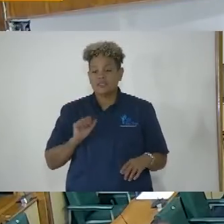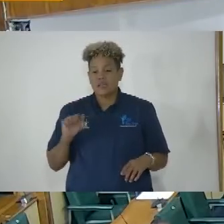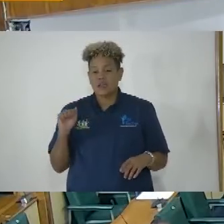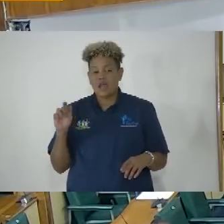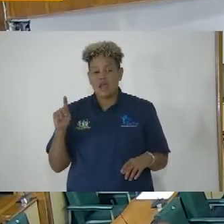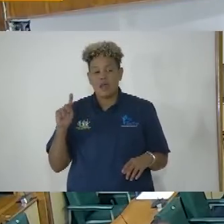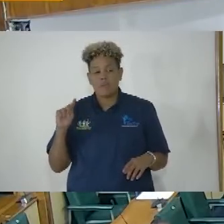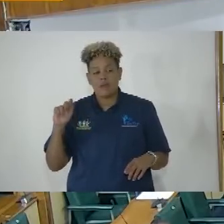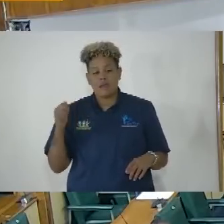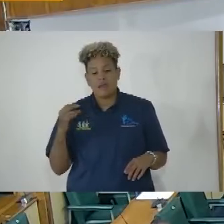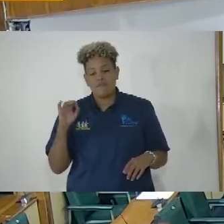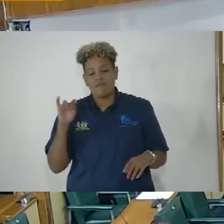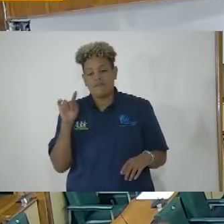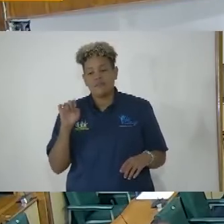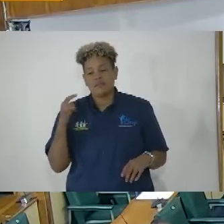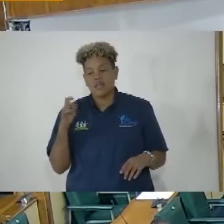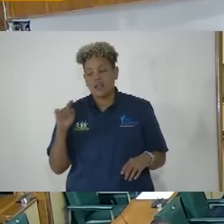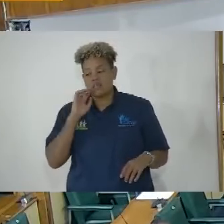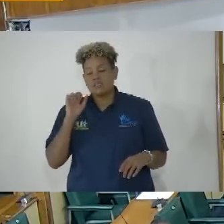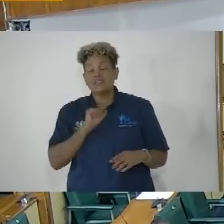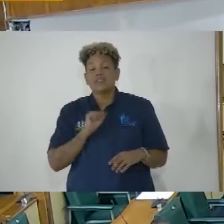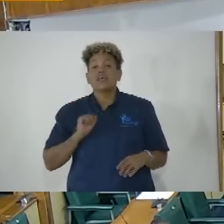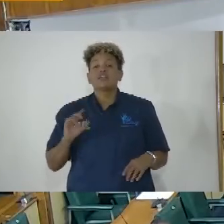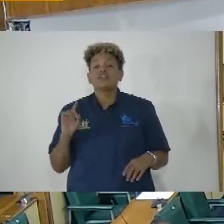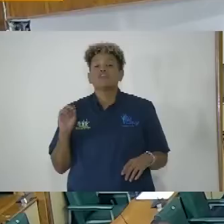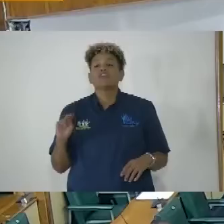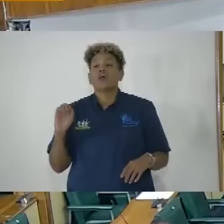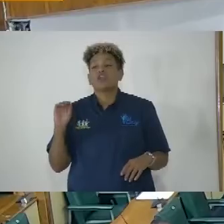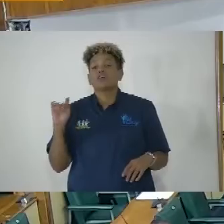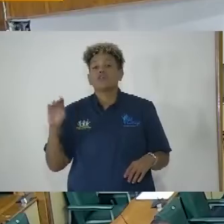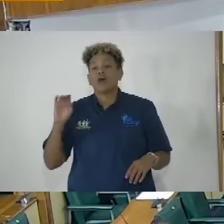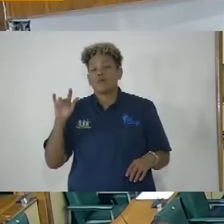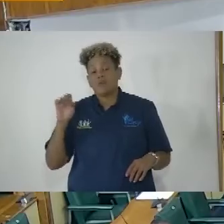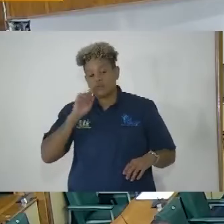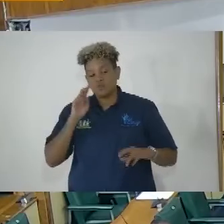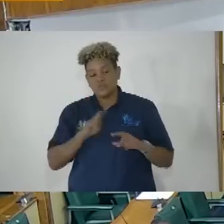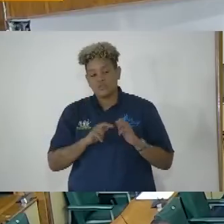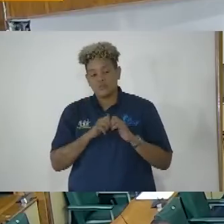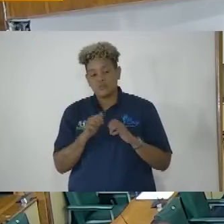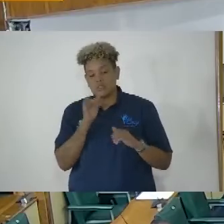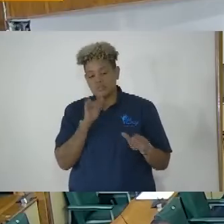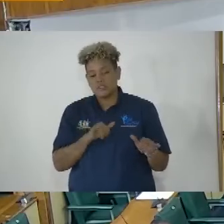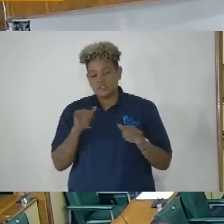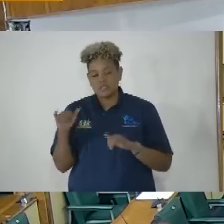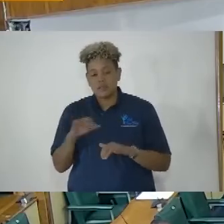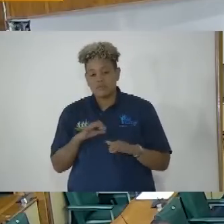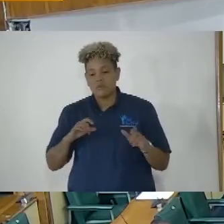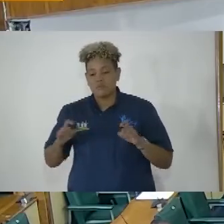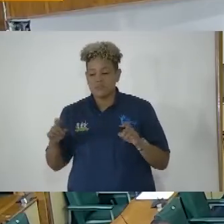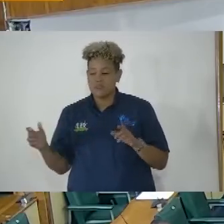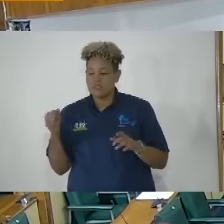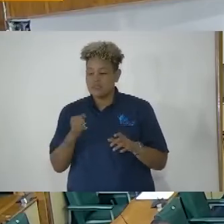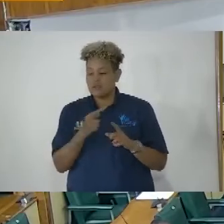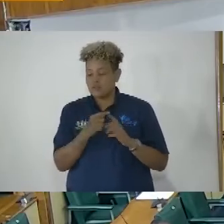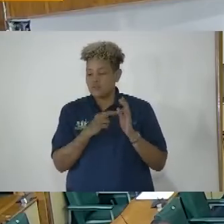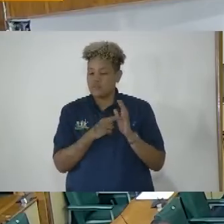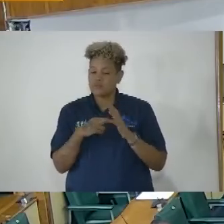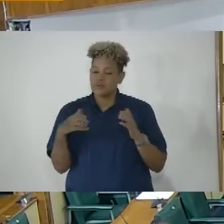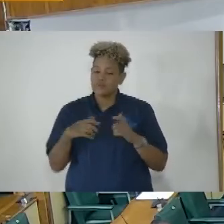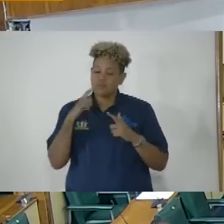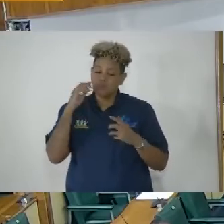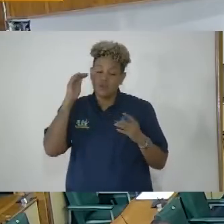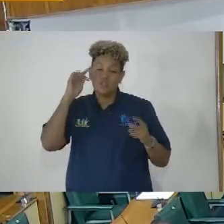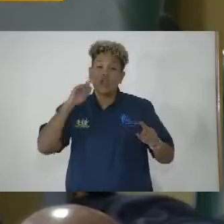Fitz-Henley, Senator Donna Scott Motley, to sit jointly with a similar committee appointed by the House of Representatives to consider